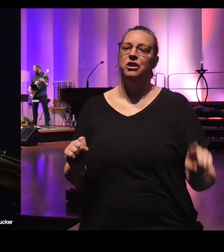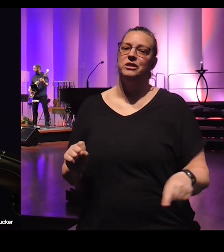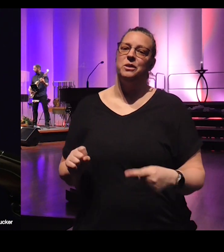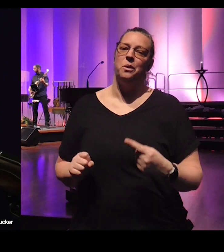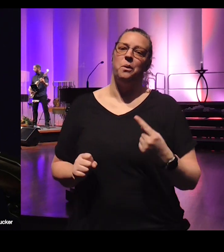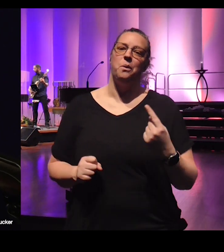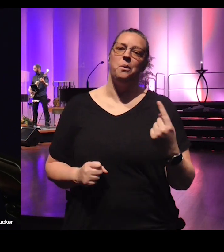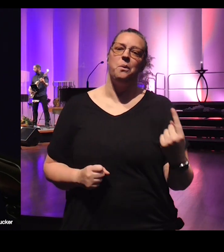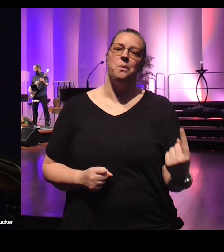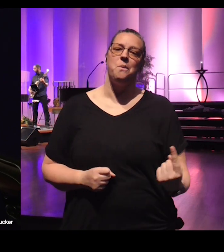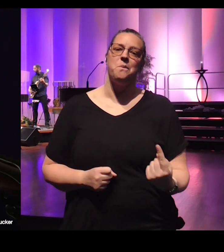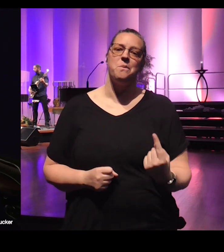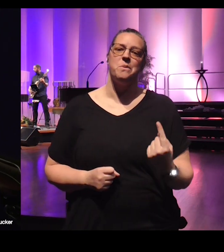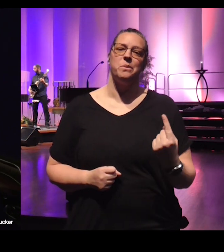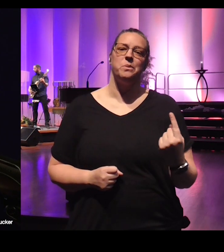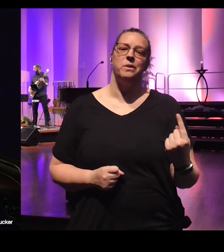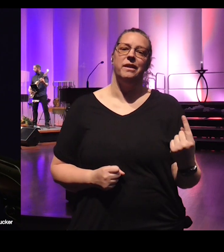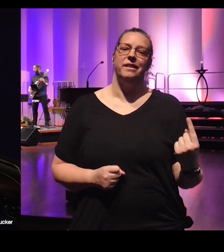There is